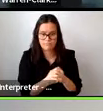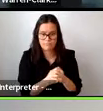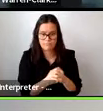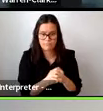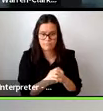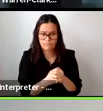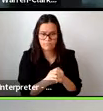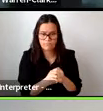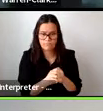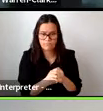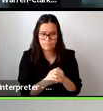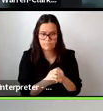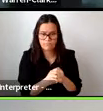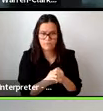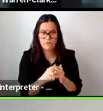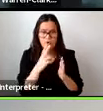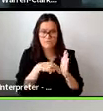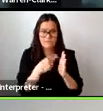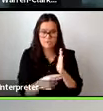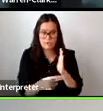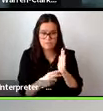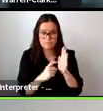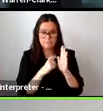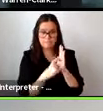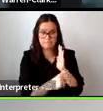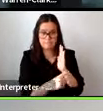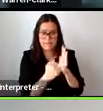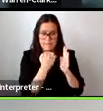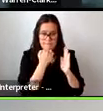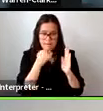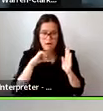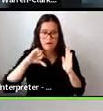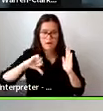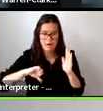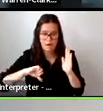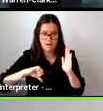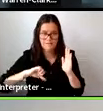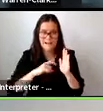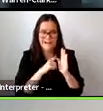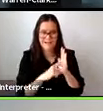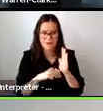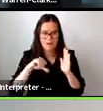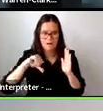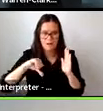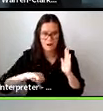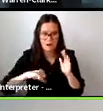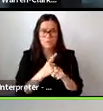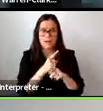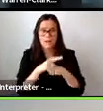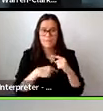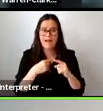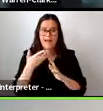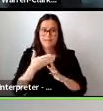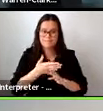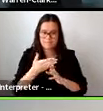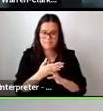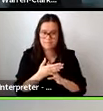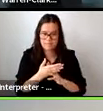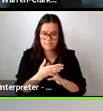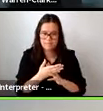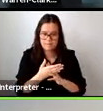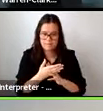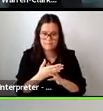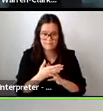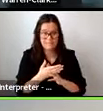Act 9 of the convention, Article 9 actually, is accessibility, and that is my